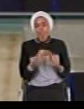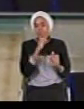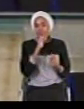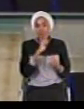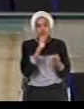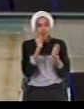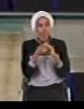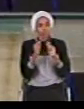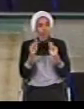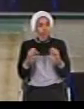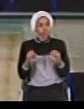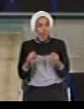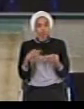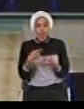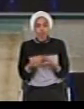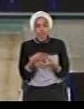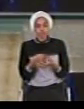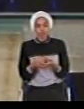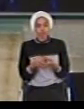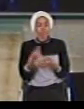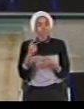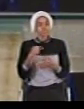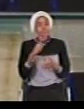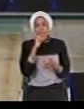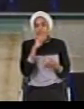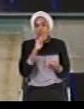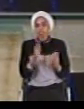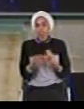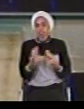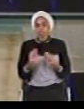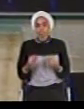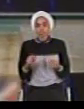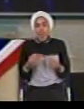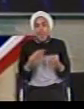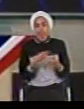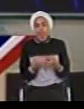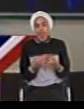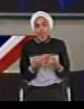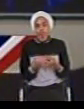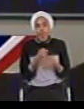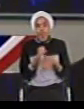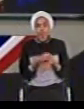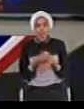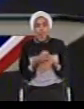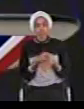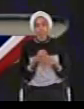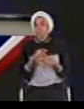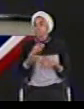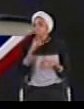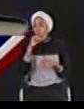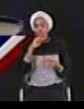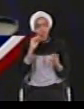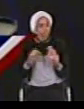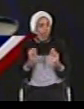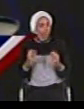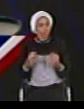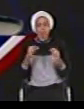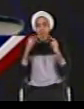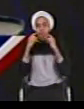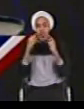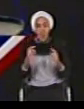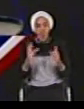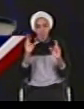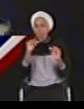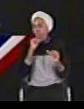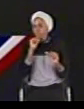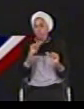unchangeable gospel, the unchangeable message, the unchangeable declaration, the unchangeable